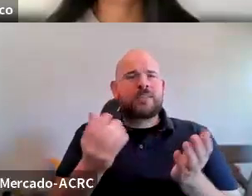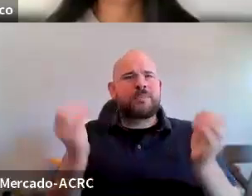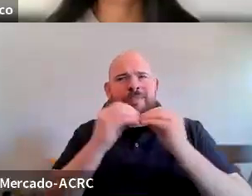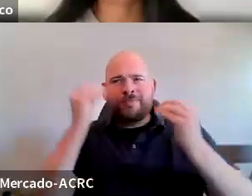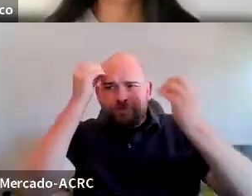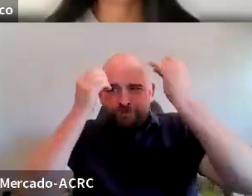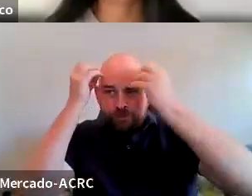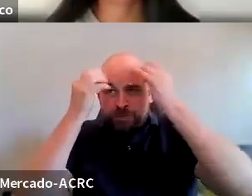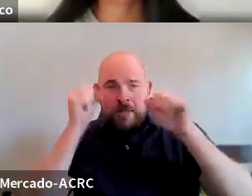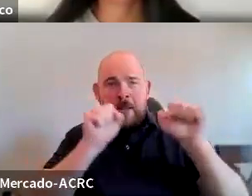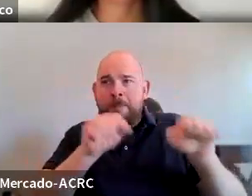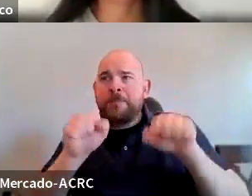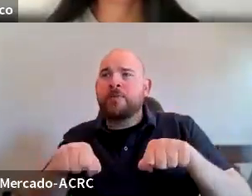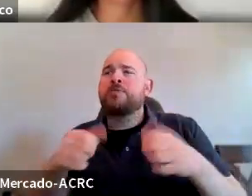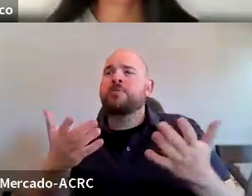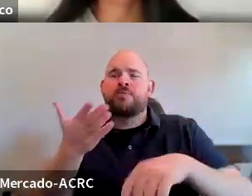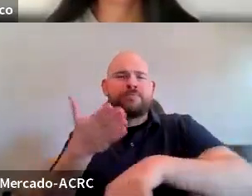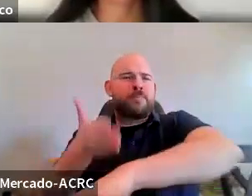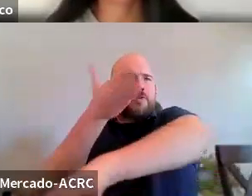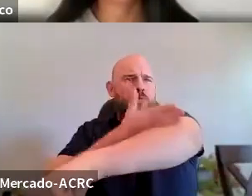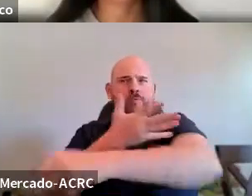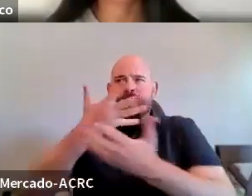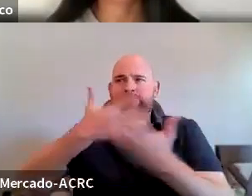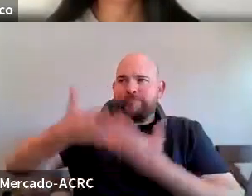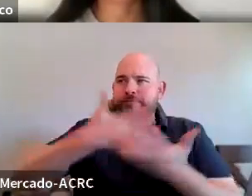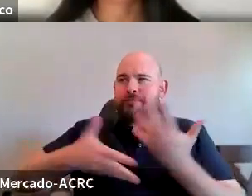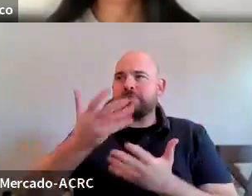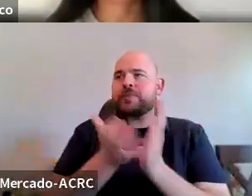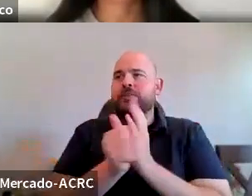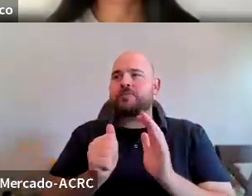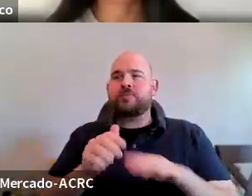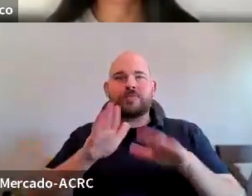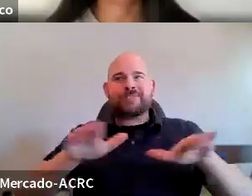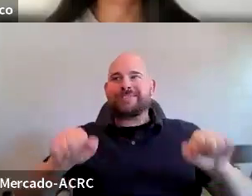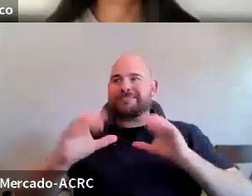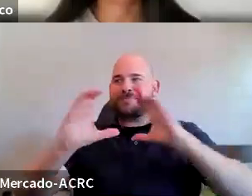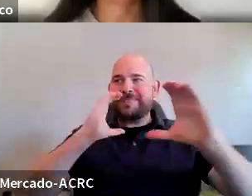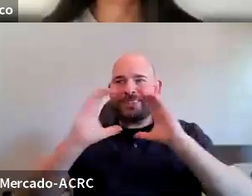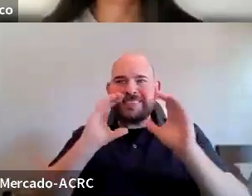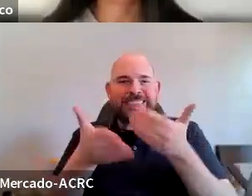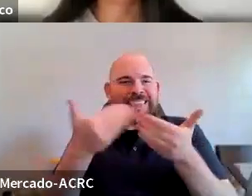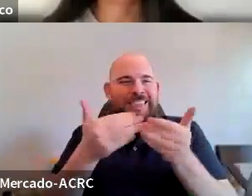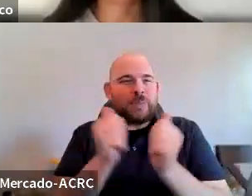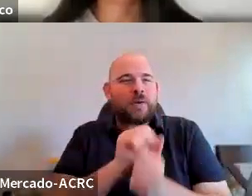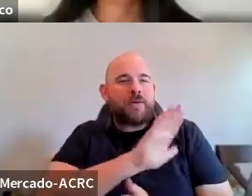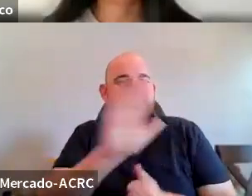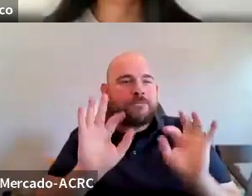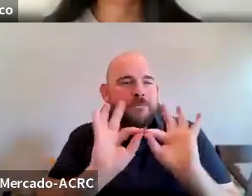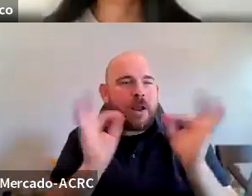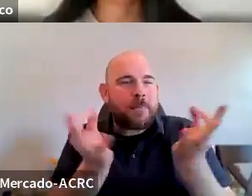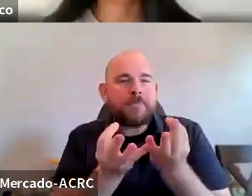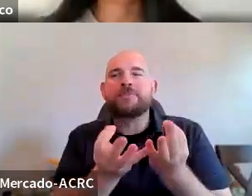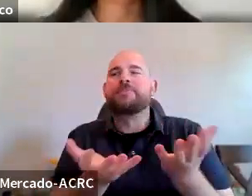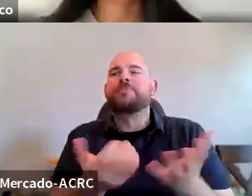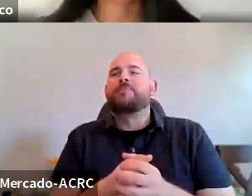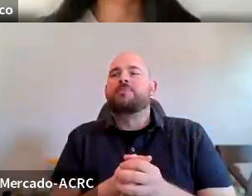to develop much stronger language skills, more critical thinking skills, and improved social